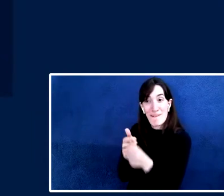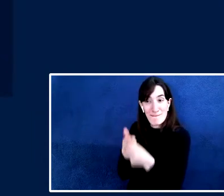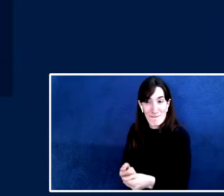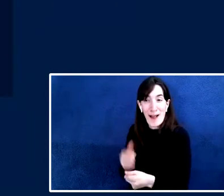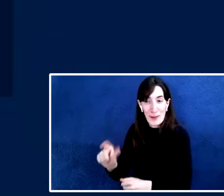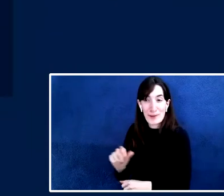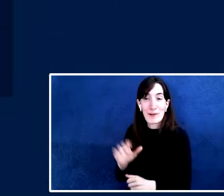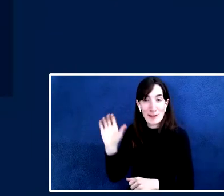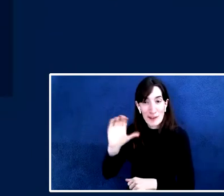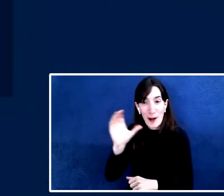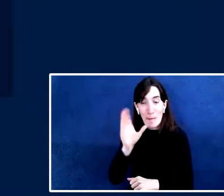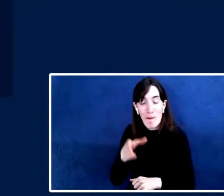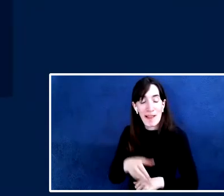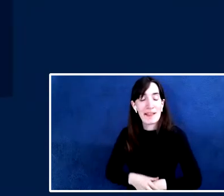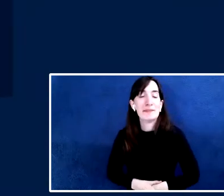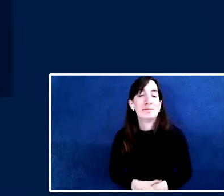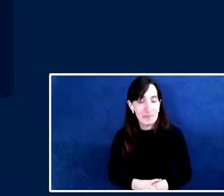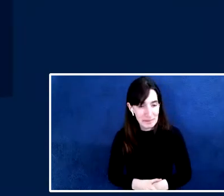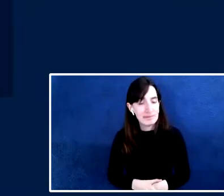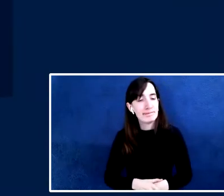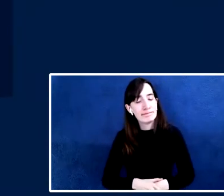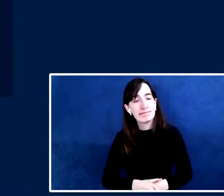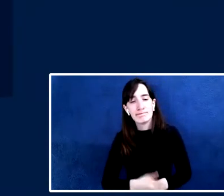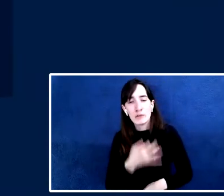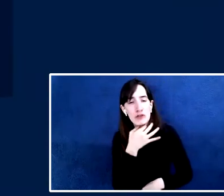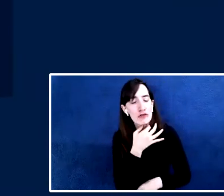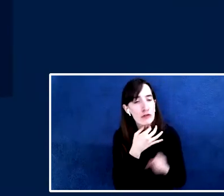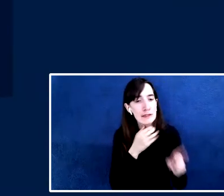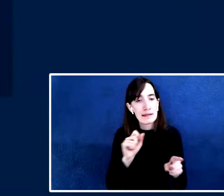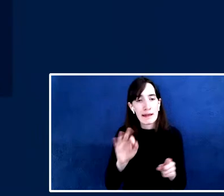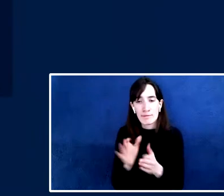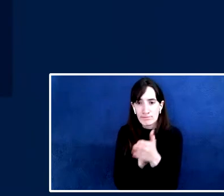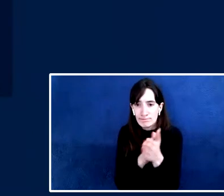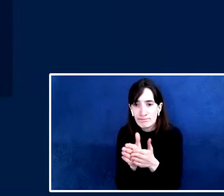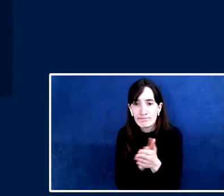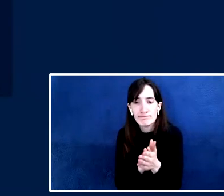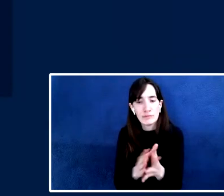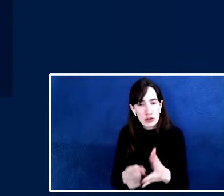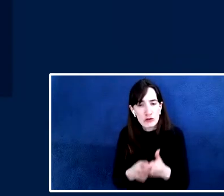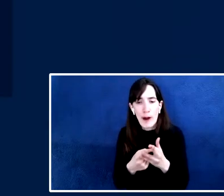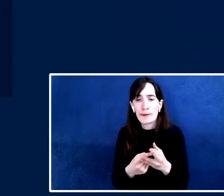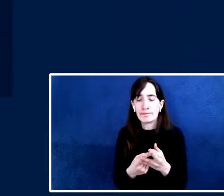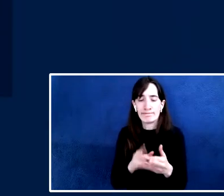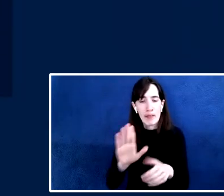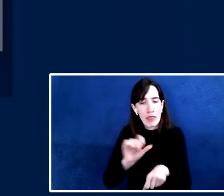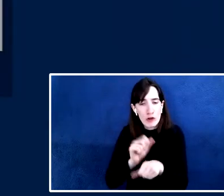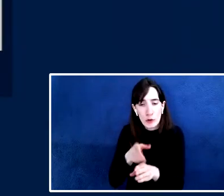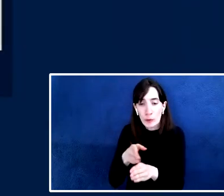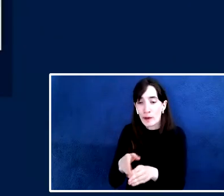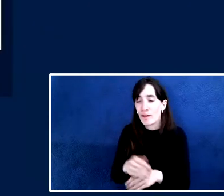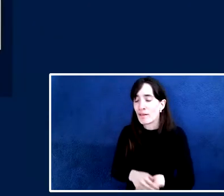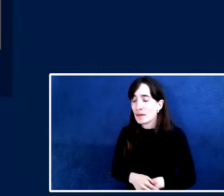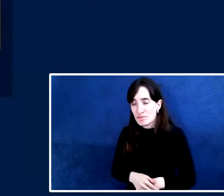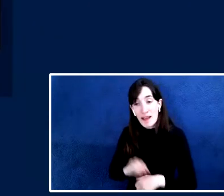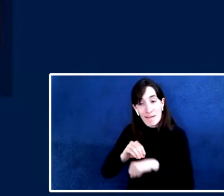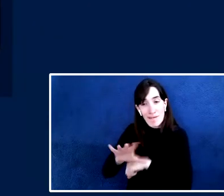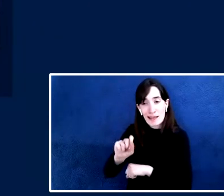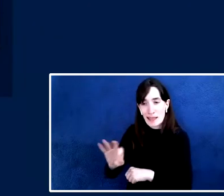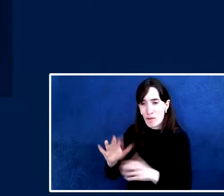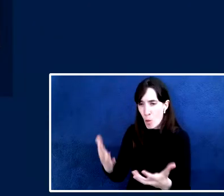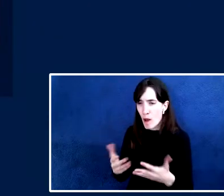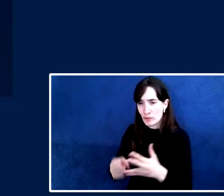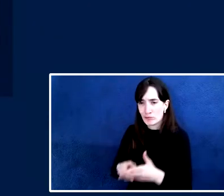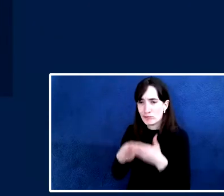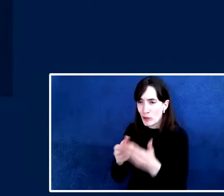Now, Lindsay, for someone that's eager in their career, what advice would you give them on getting started? And then what are